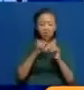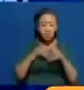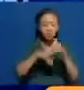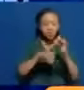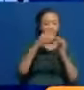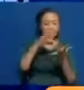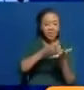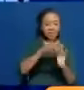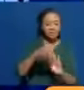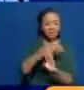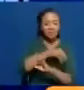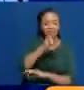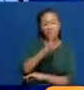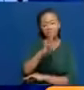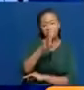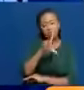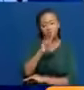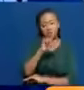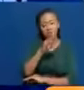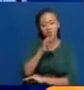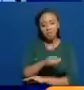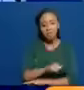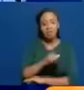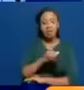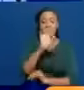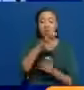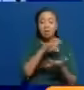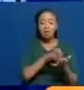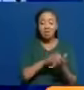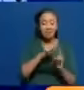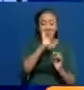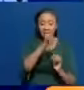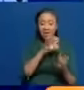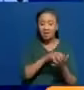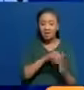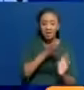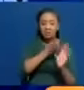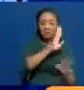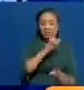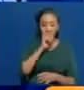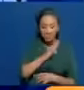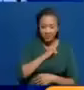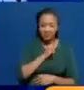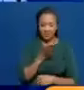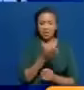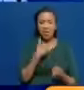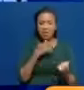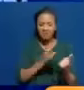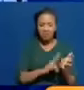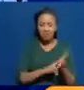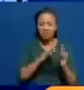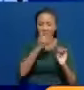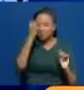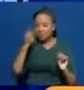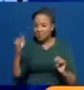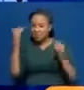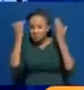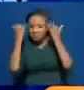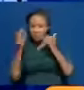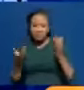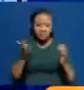was withdrawn. And the record is there that the matter was withdrawn. Why they chose to rely